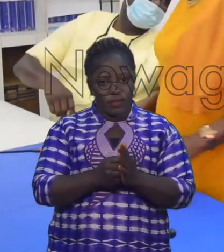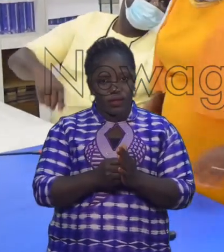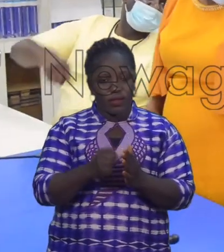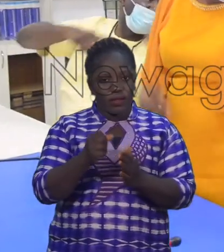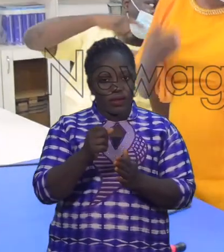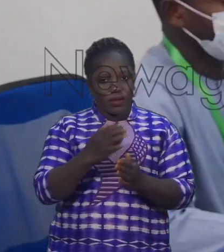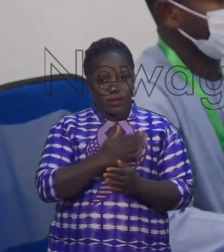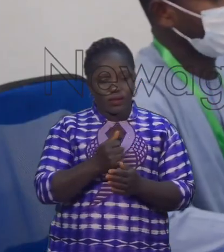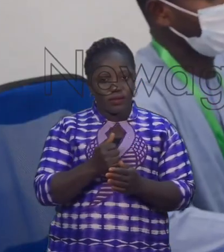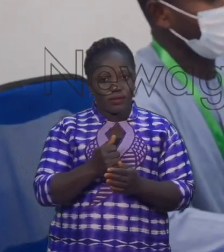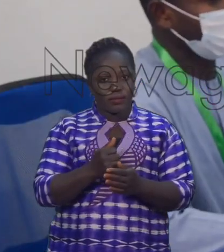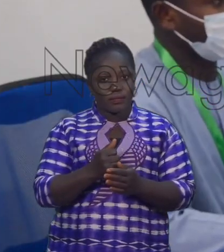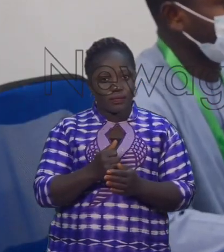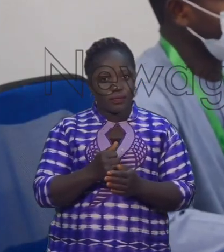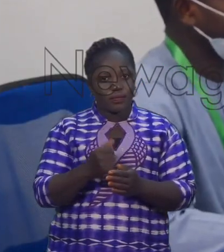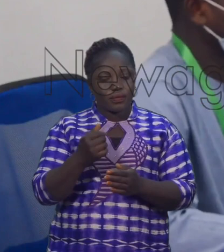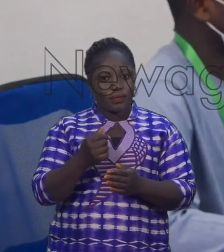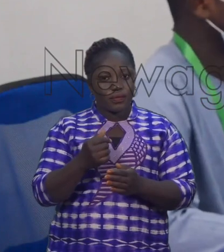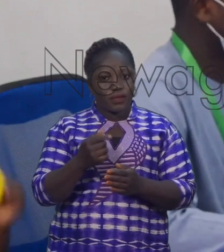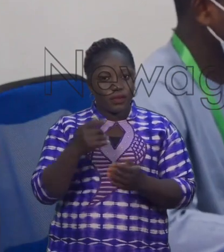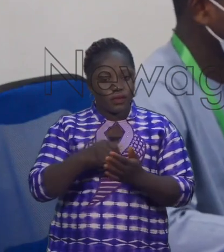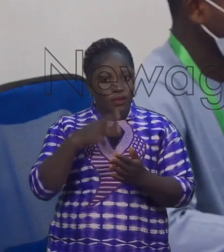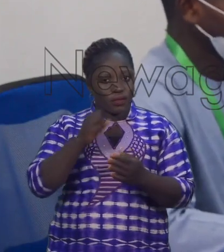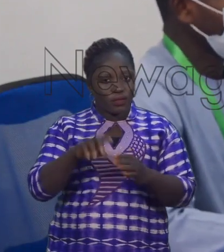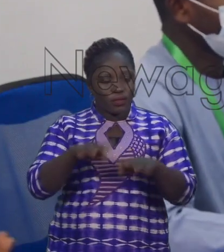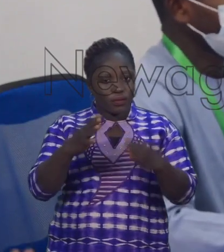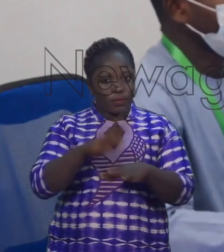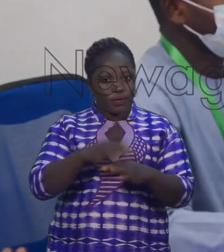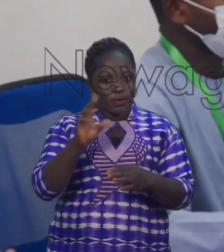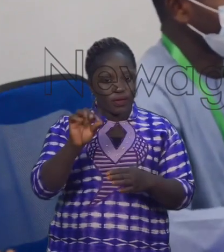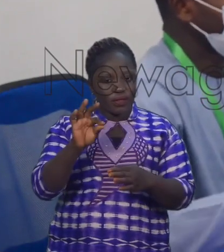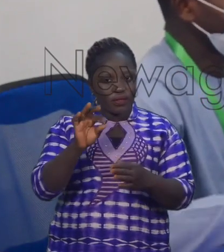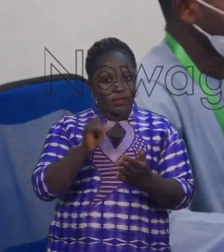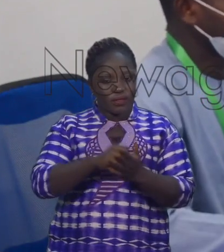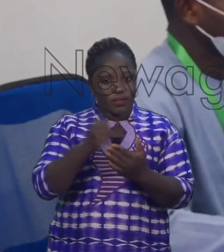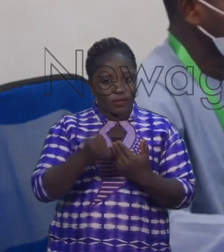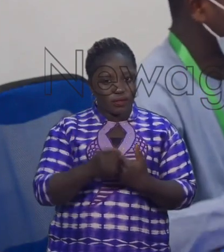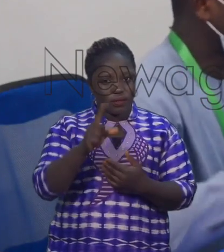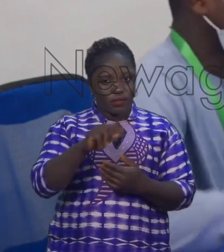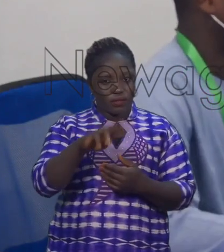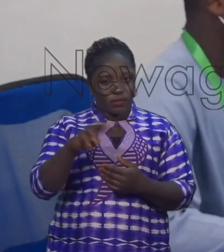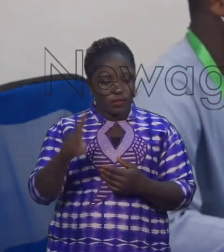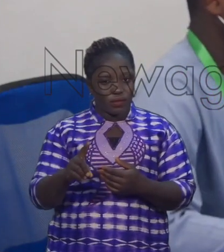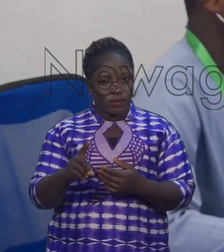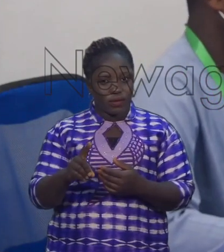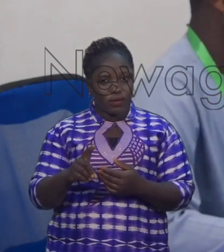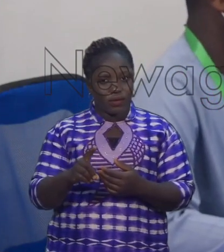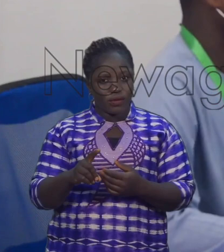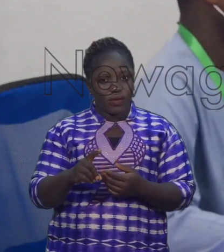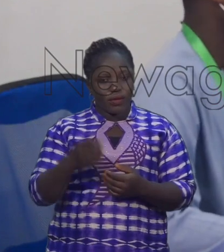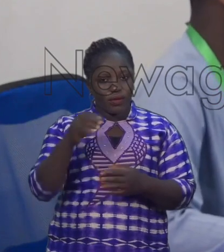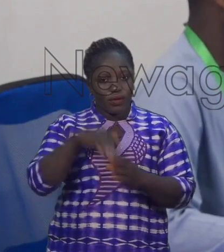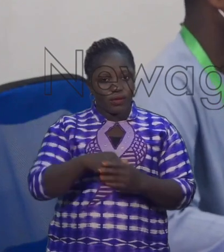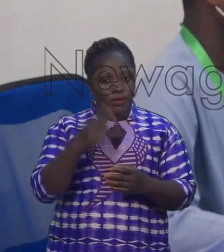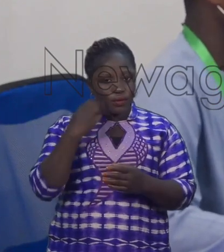in Anambra State. Malam Ibrahim said his daughter was abducted on 9th December 2018 by one suspect, Hawa Abubakar,